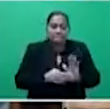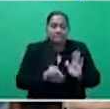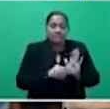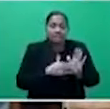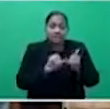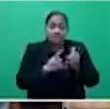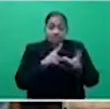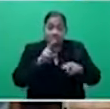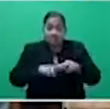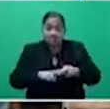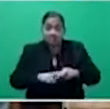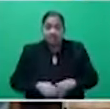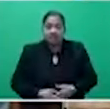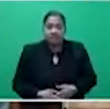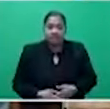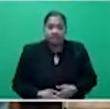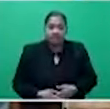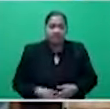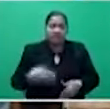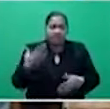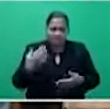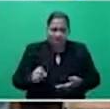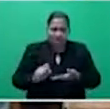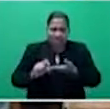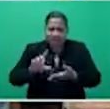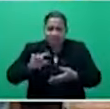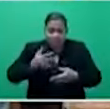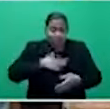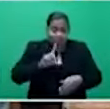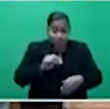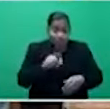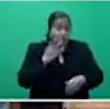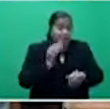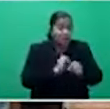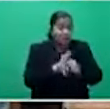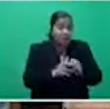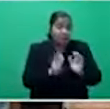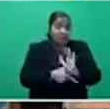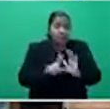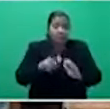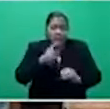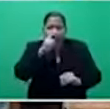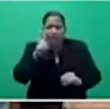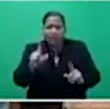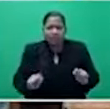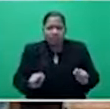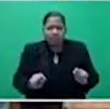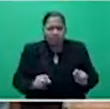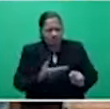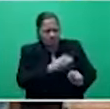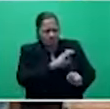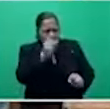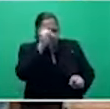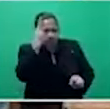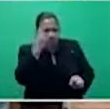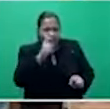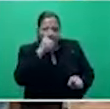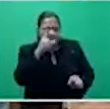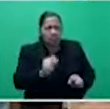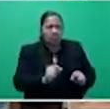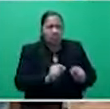has also been given the increment. We wanted to do this during COVID, sir, but of course we could not do it COVID. You don't understand. We could not do it in